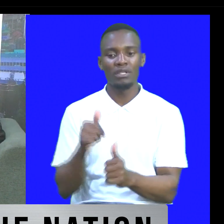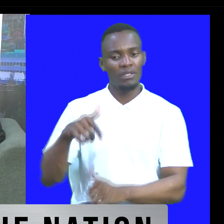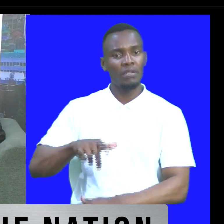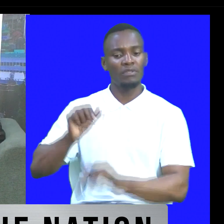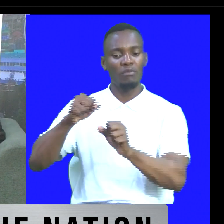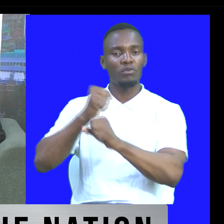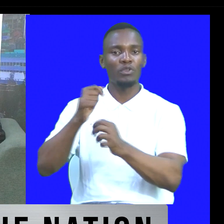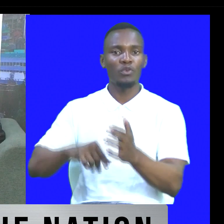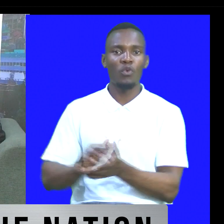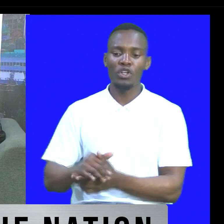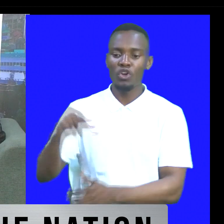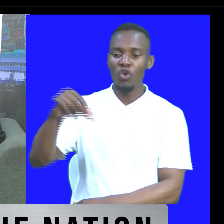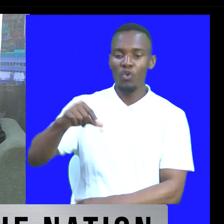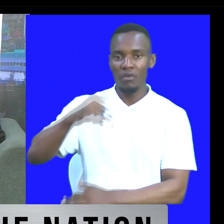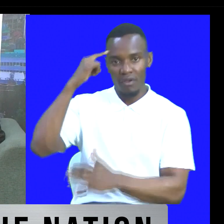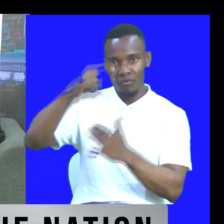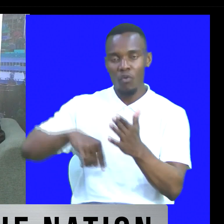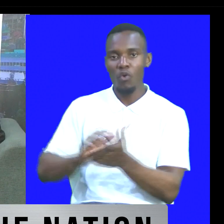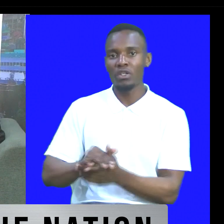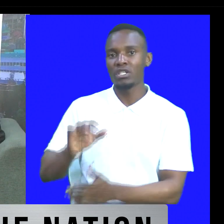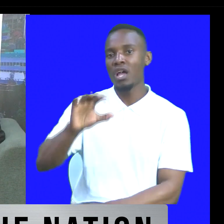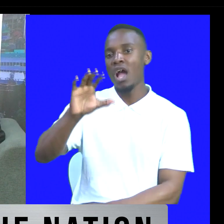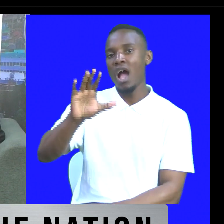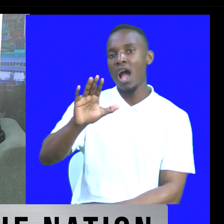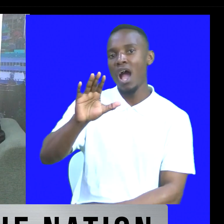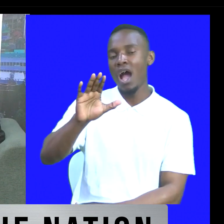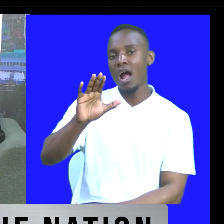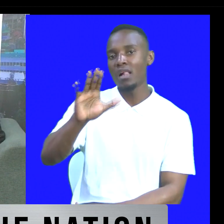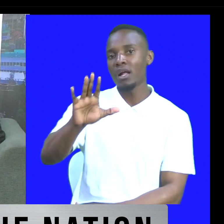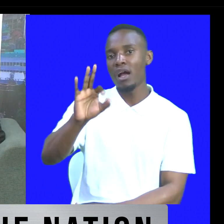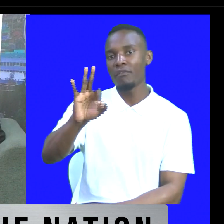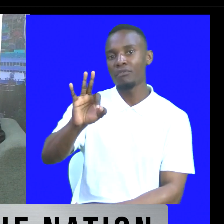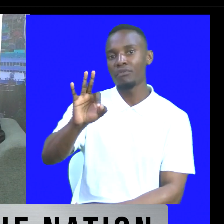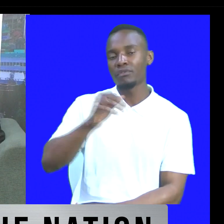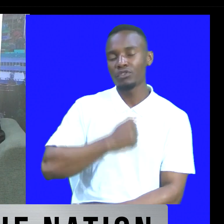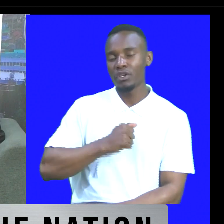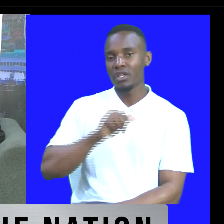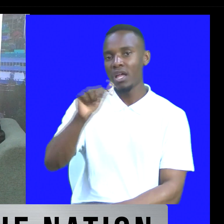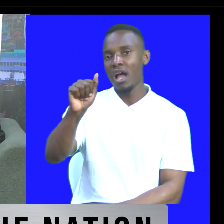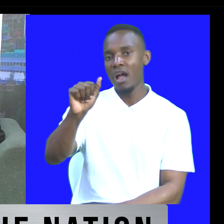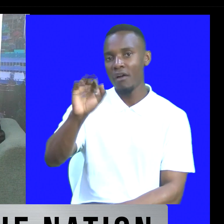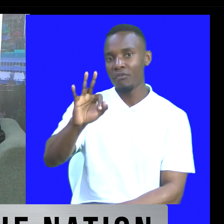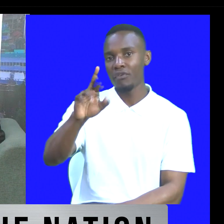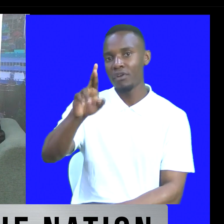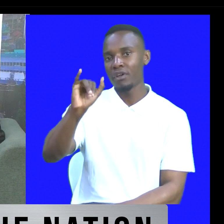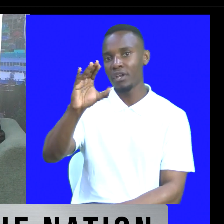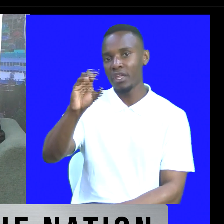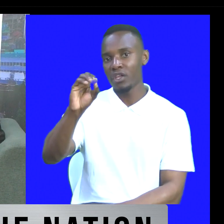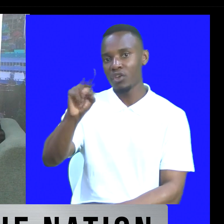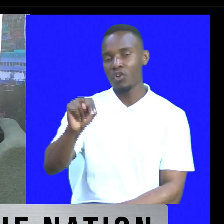for AFRICON. Kenya is going to qualify for AFRICON on 2027 men's football because of hosting.